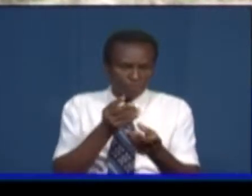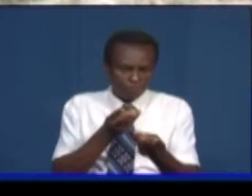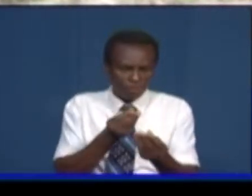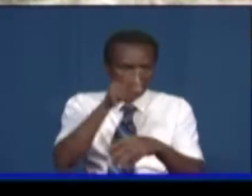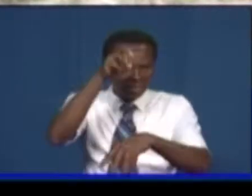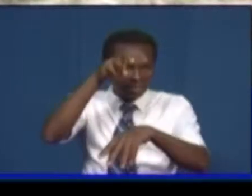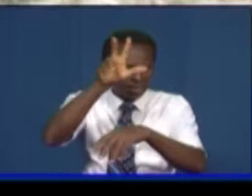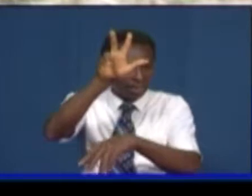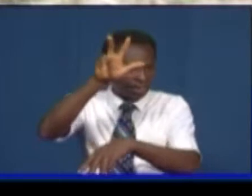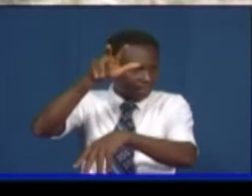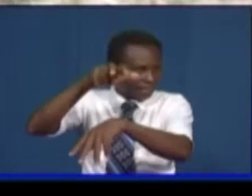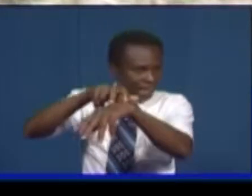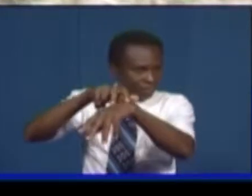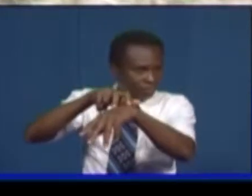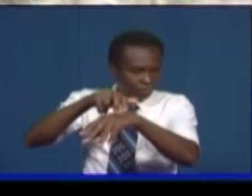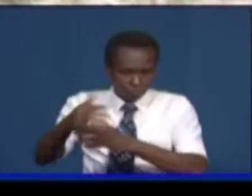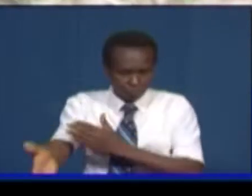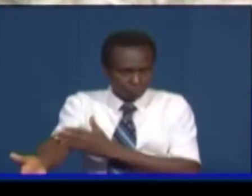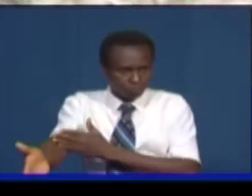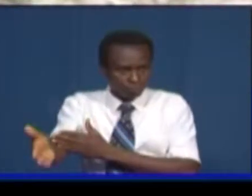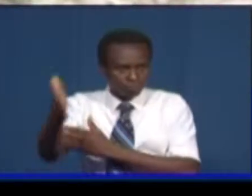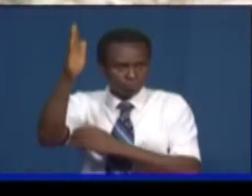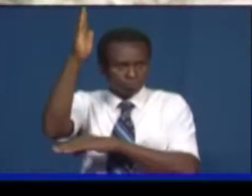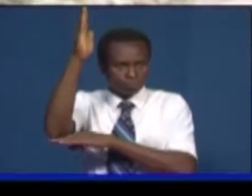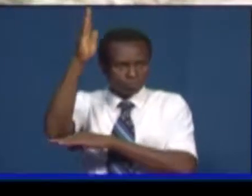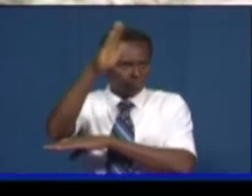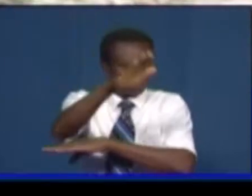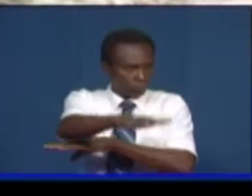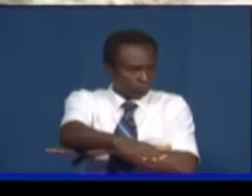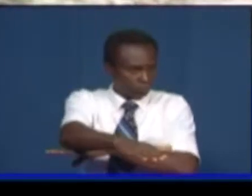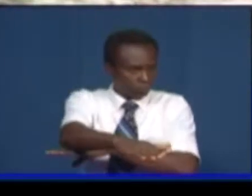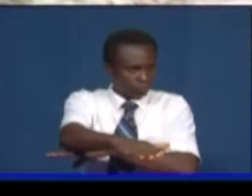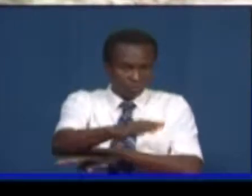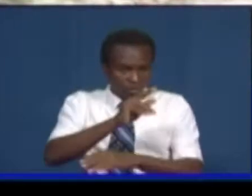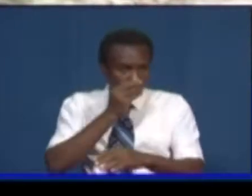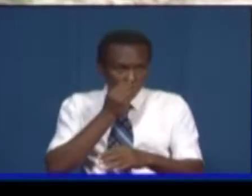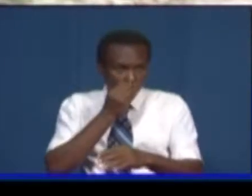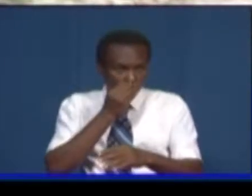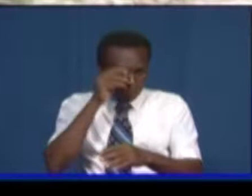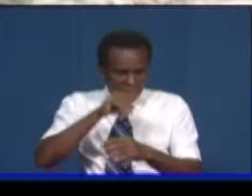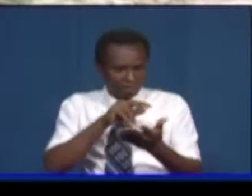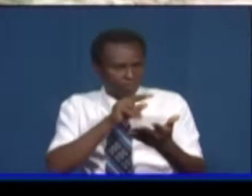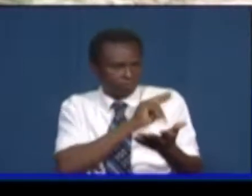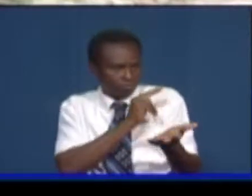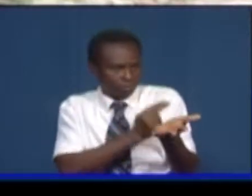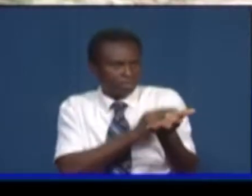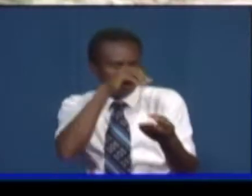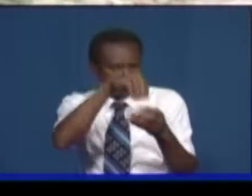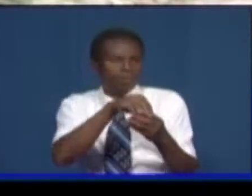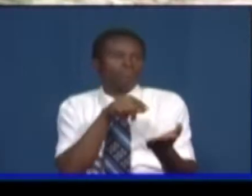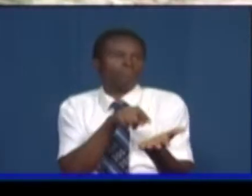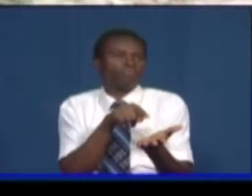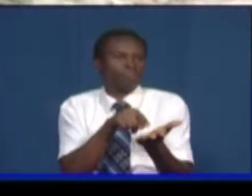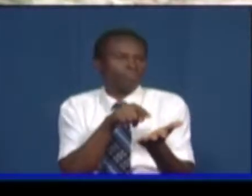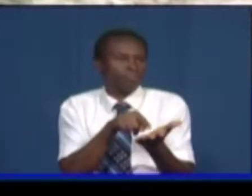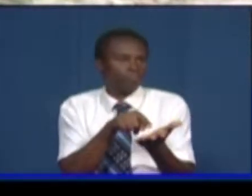day. What they eat, it should be very nutritious. You should be taking vegetables, fruits, and all those things